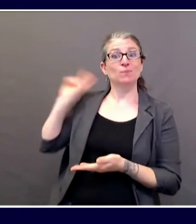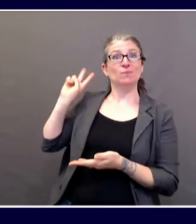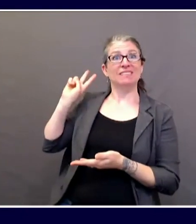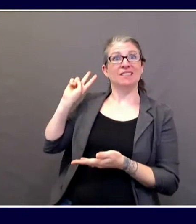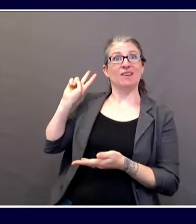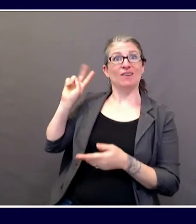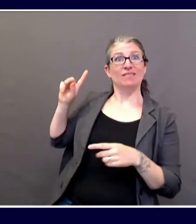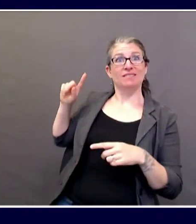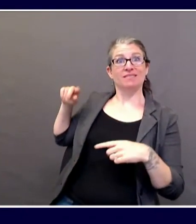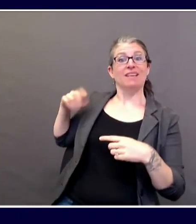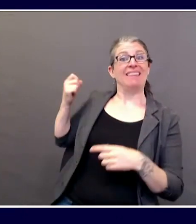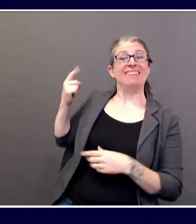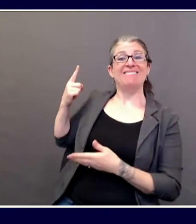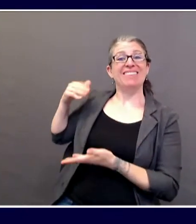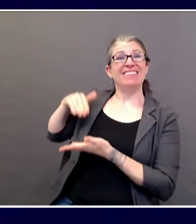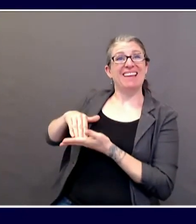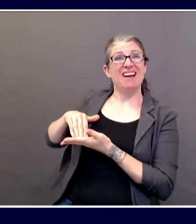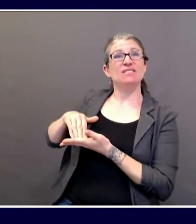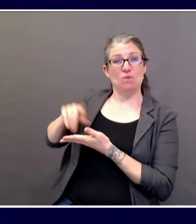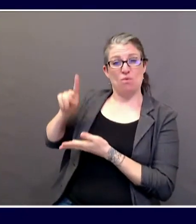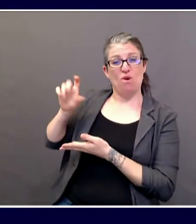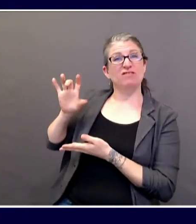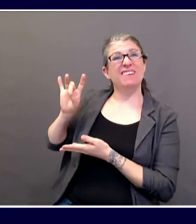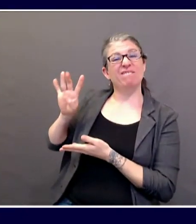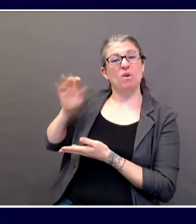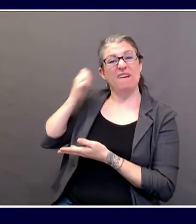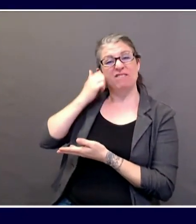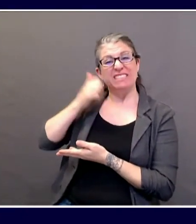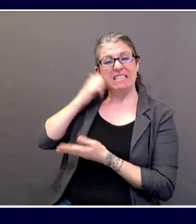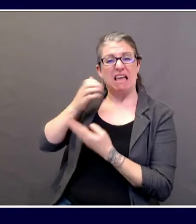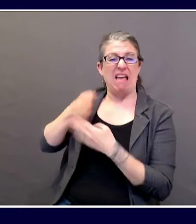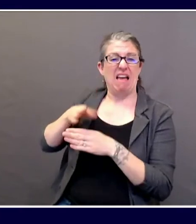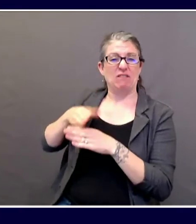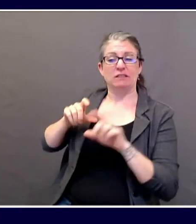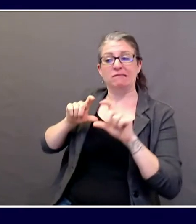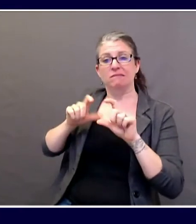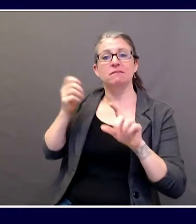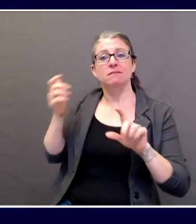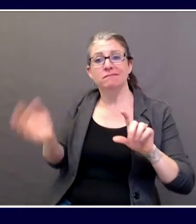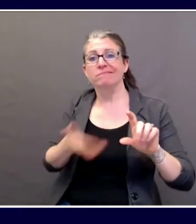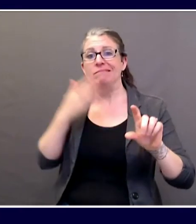11,184 doses a day. Today, that number again stands at